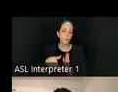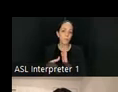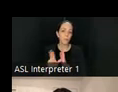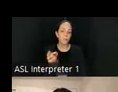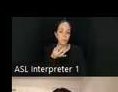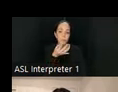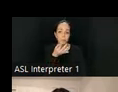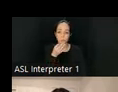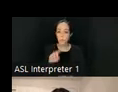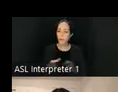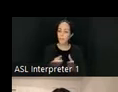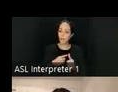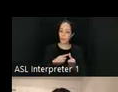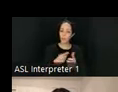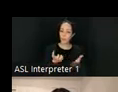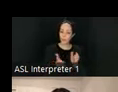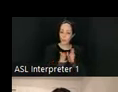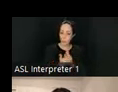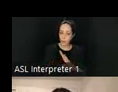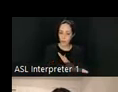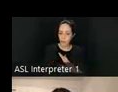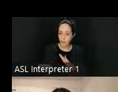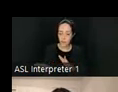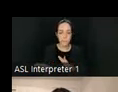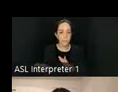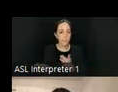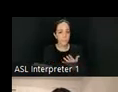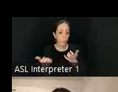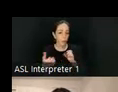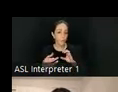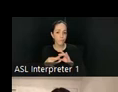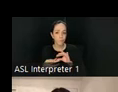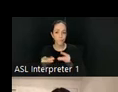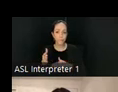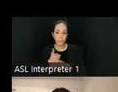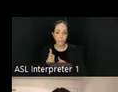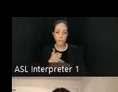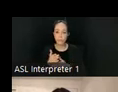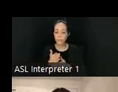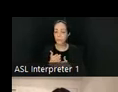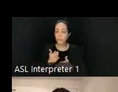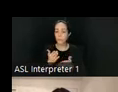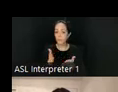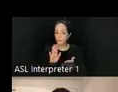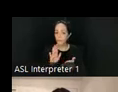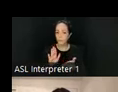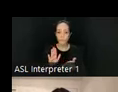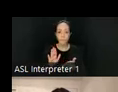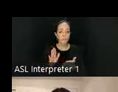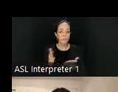any reporting back that any of the subcommittee members would like to share for anything that they came